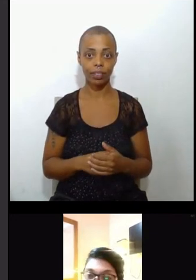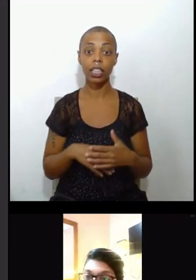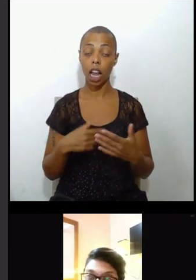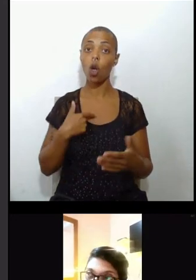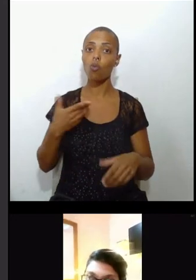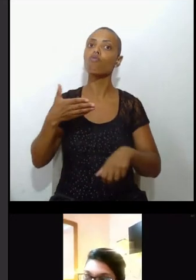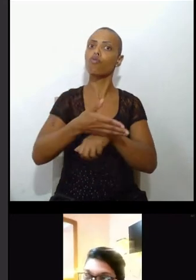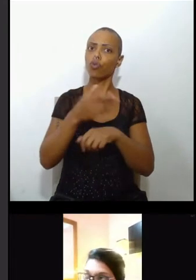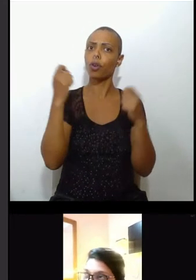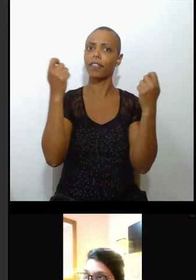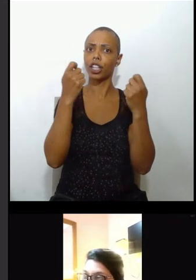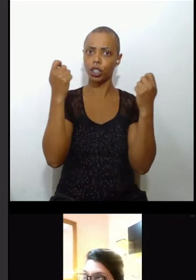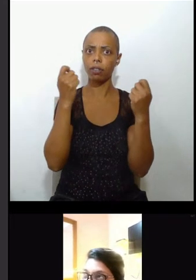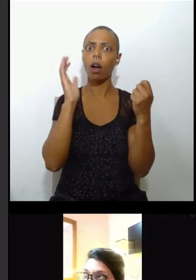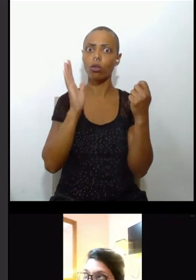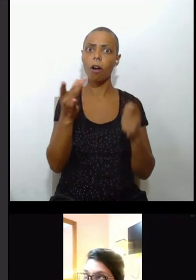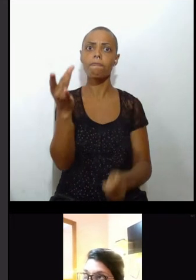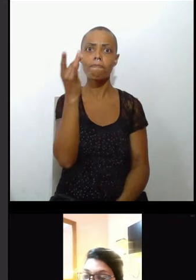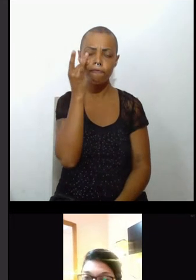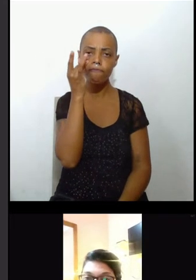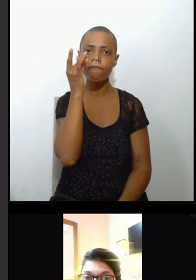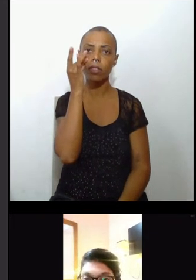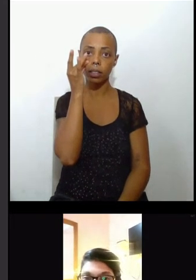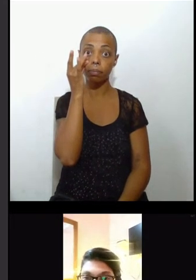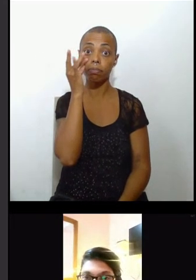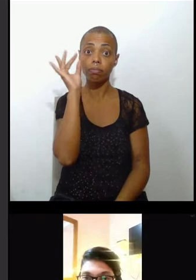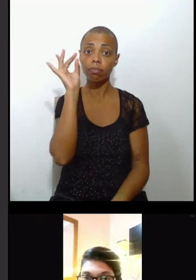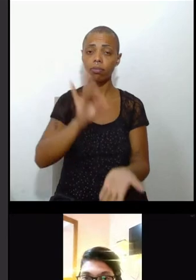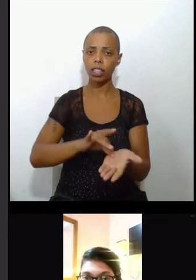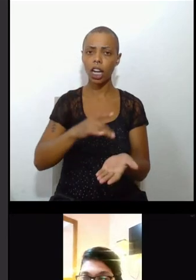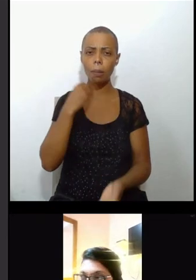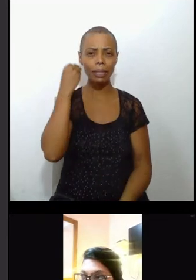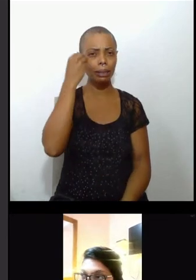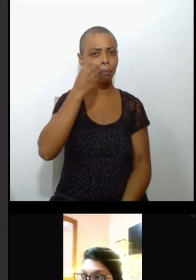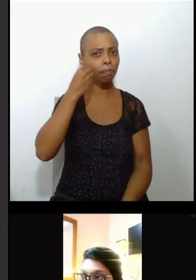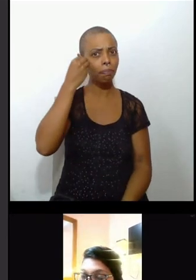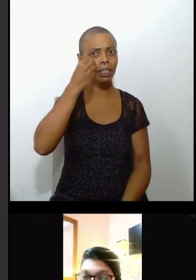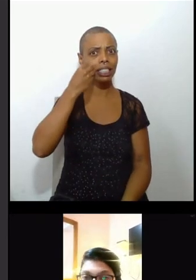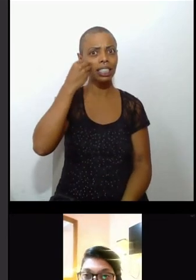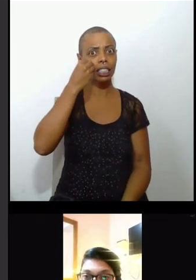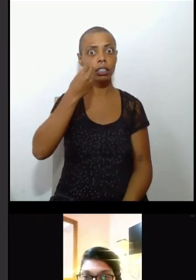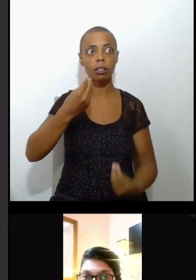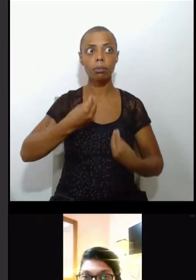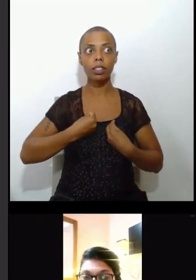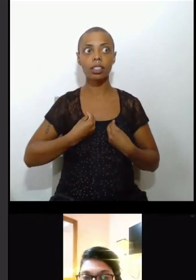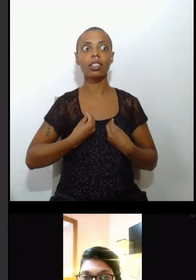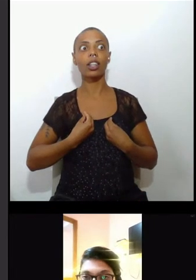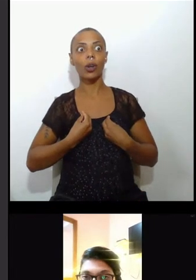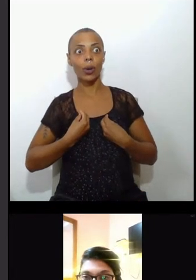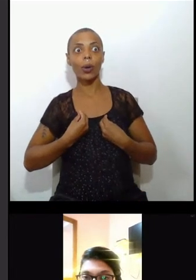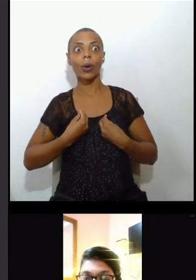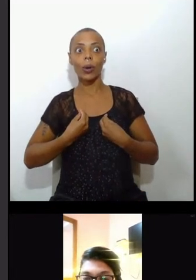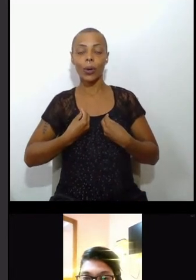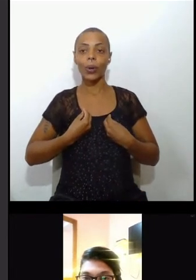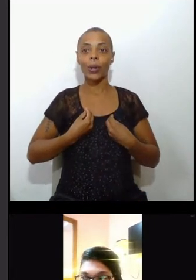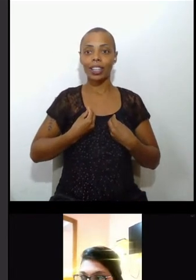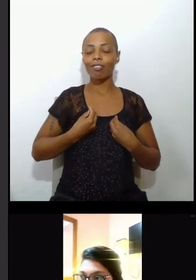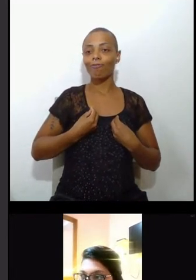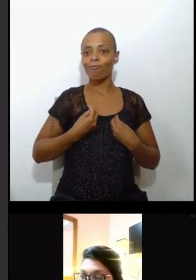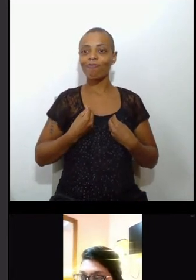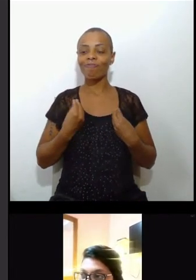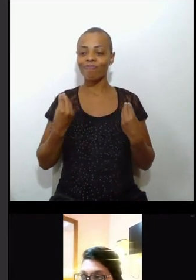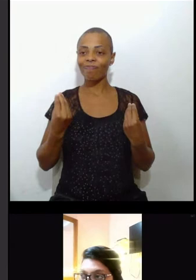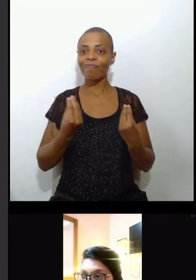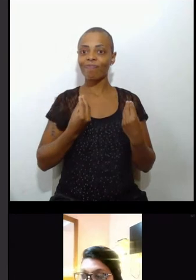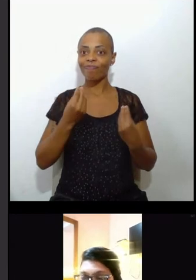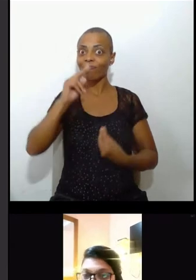it it shook me and it really changed my perspective about a parallel universe that existed in India